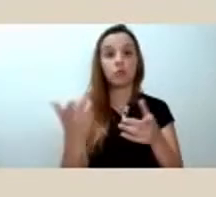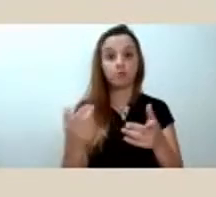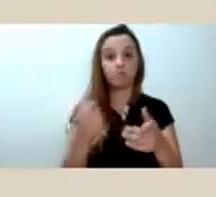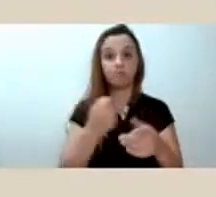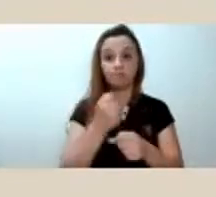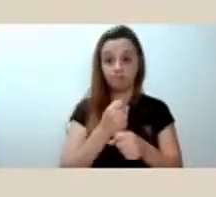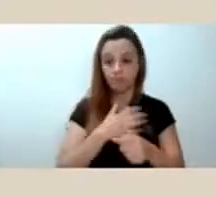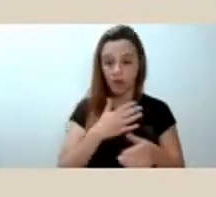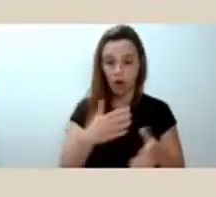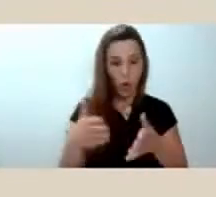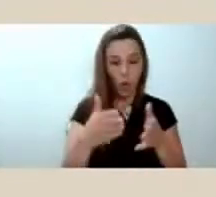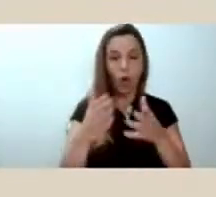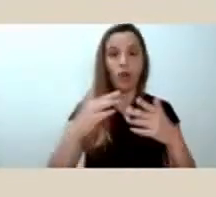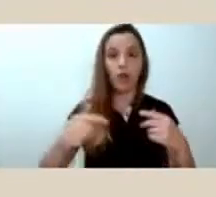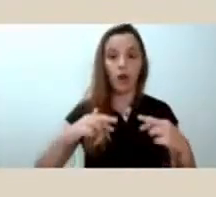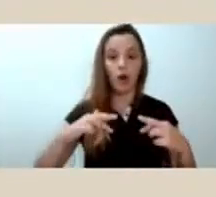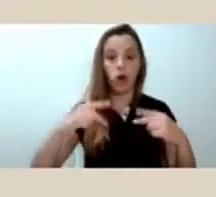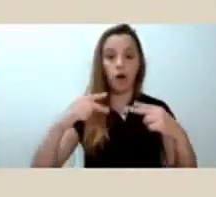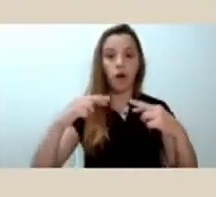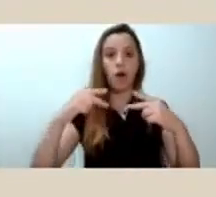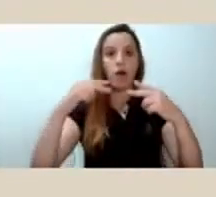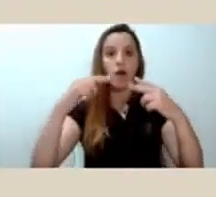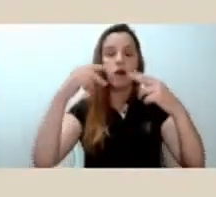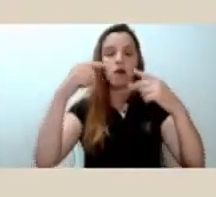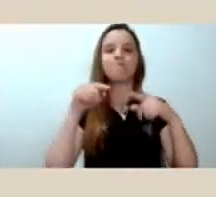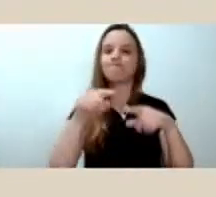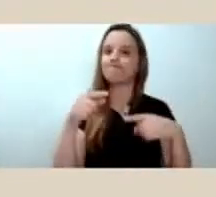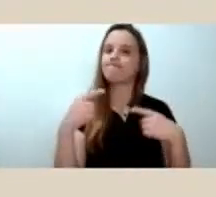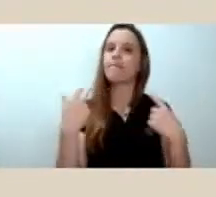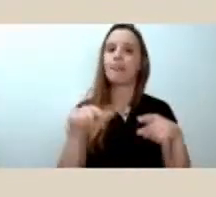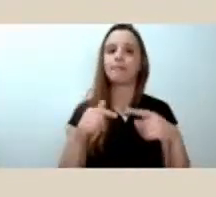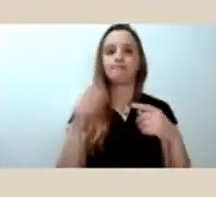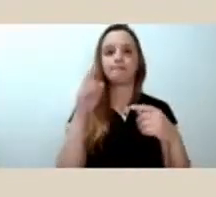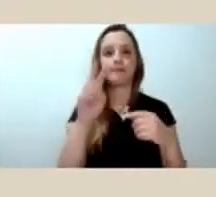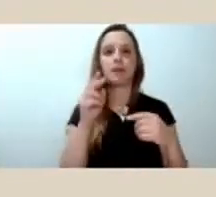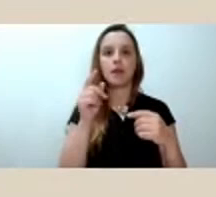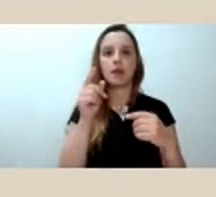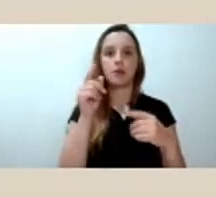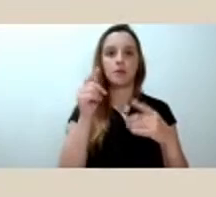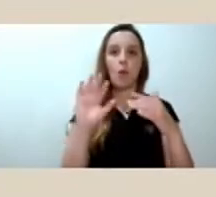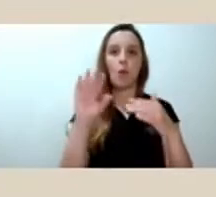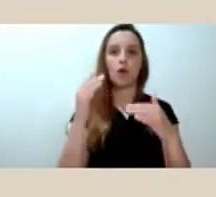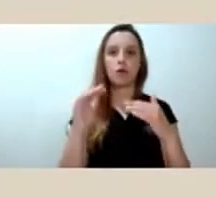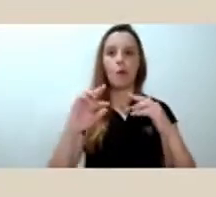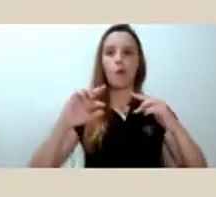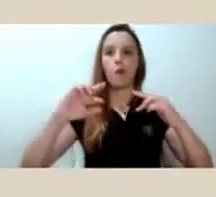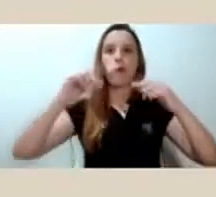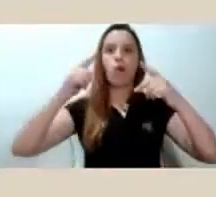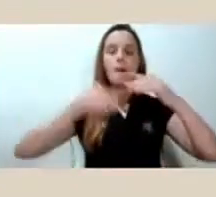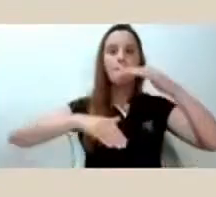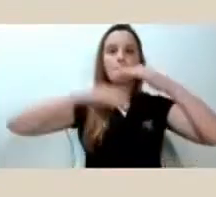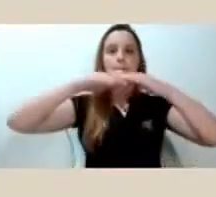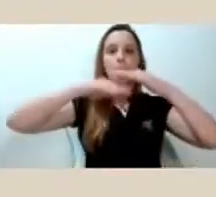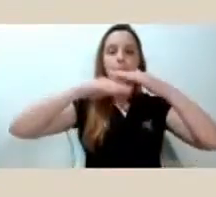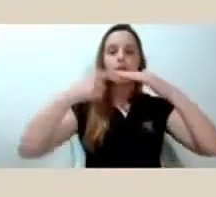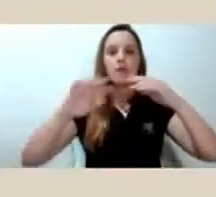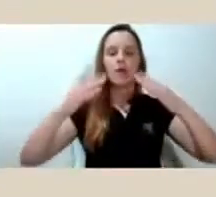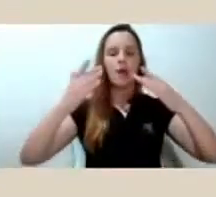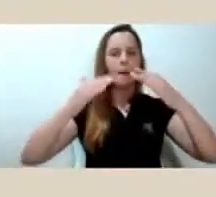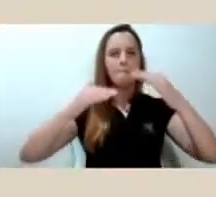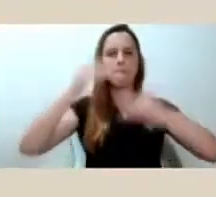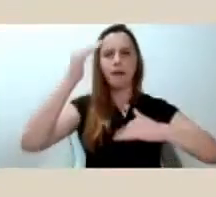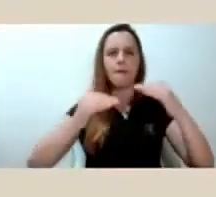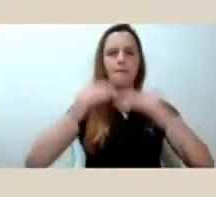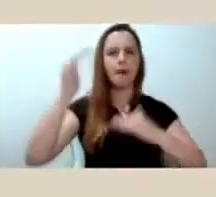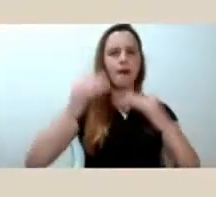hierarchy, this leads to very, very large disparities once you get to the top of any kind of hierarchy. And I think of, you